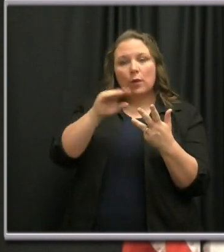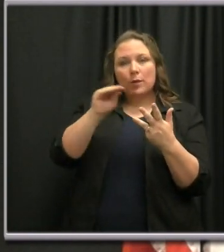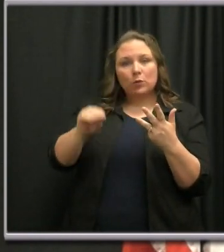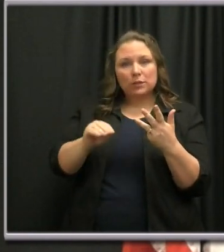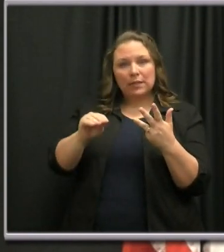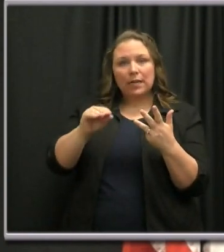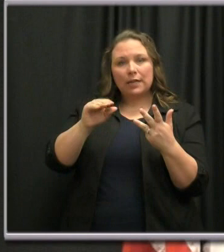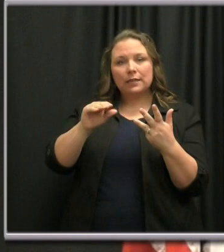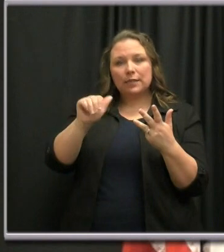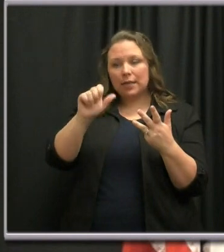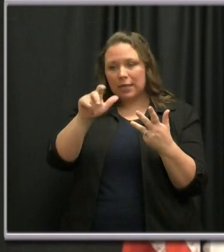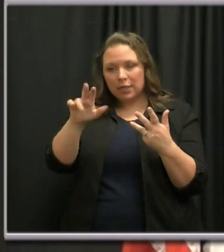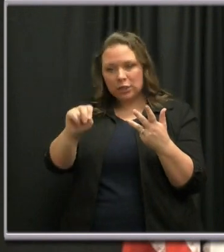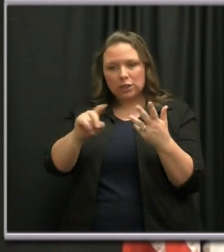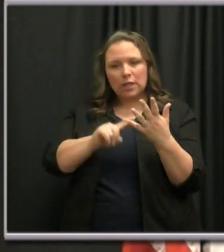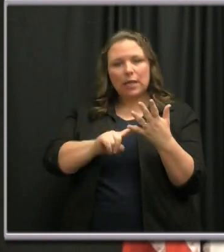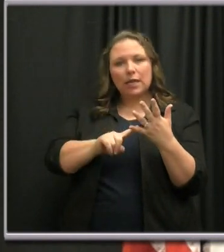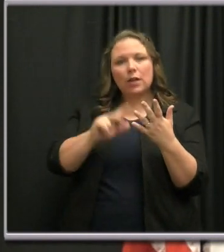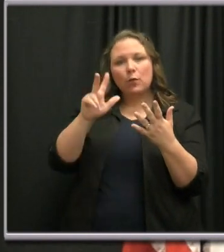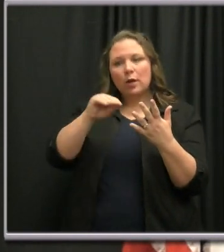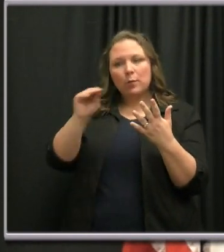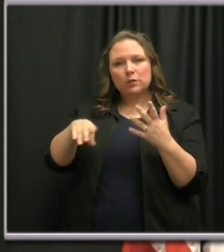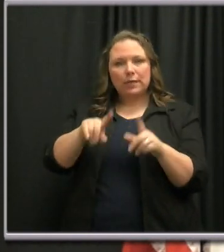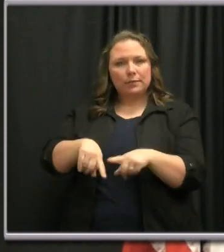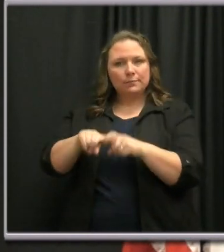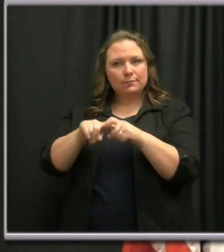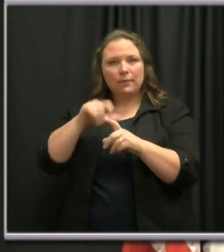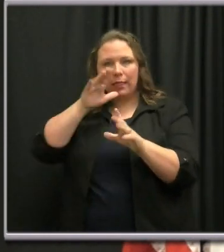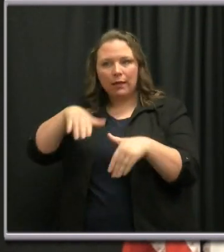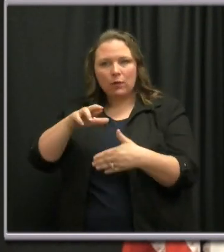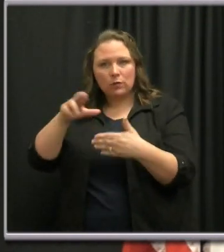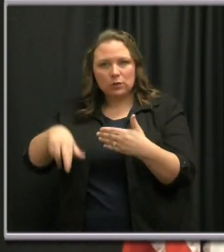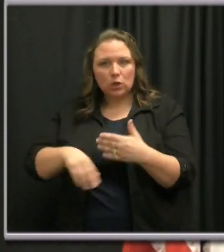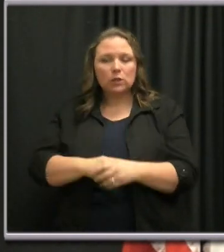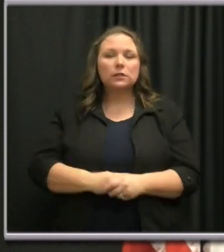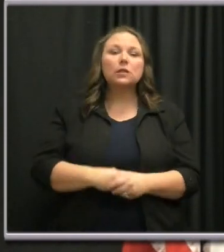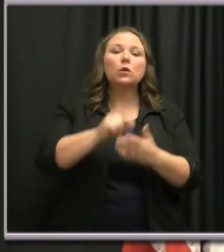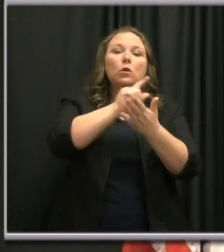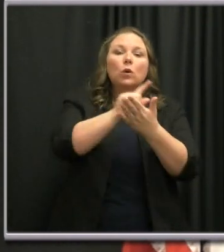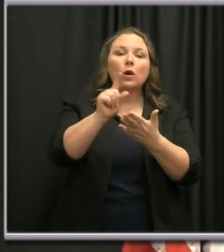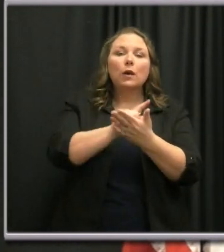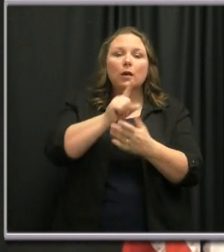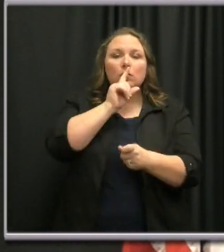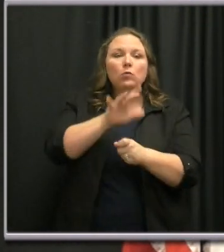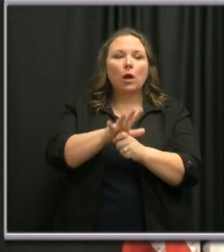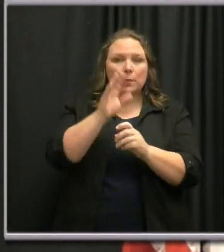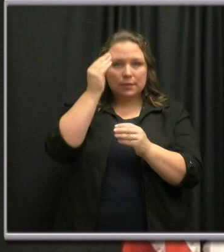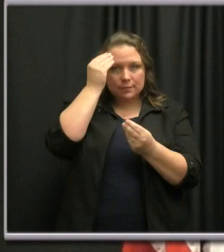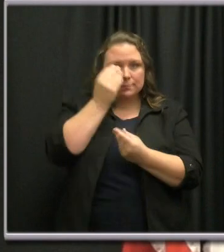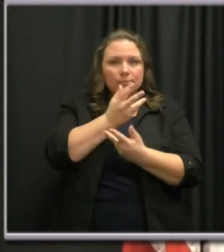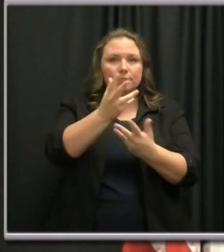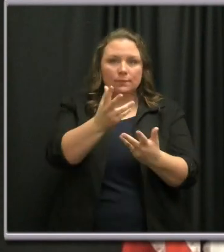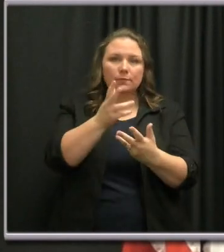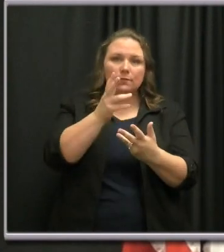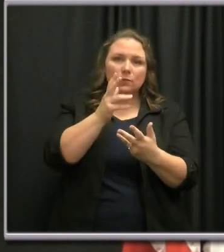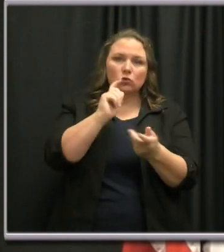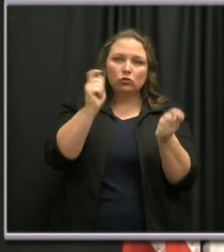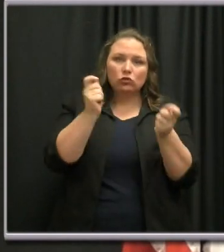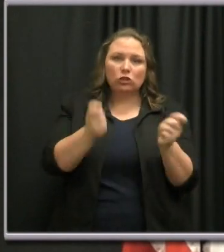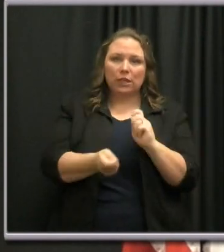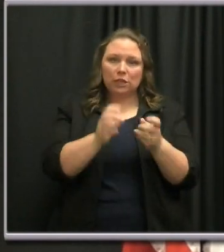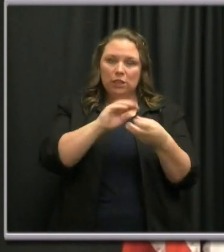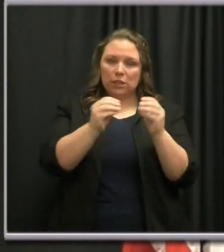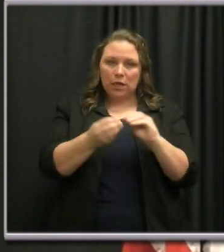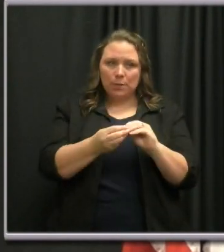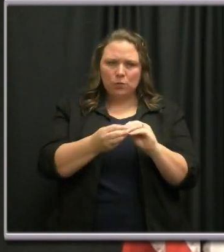15% are pending. And we will, as I've mentioned, weekly I will commit to giving you an update as to that number.